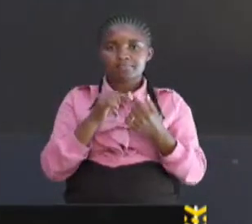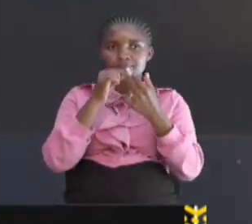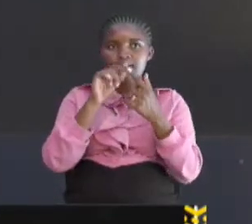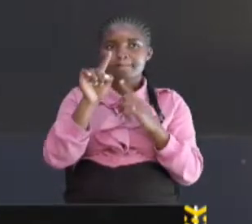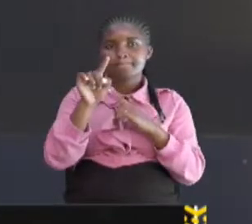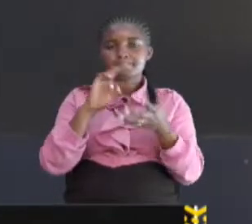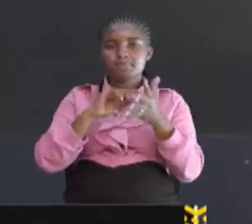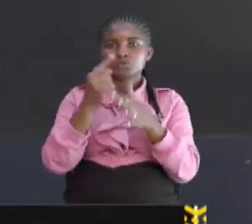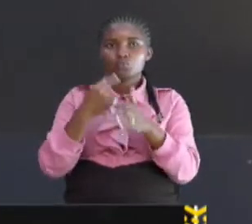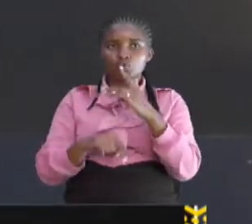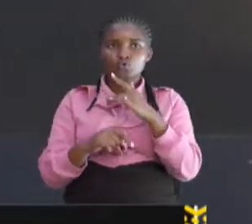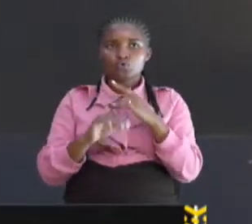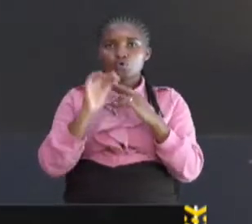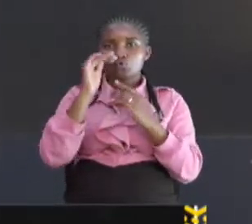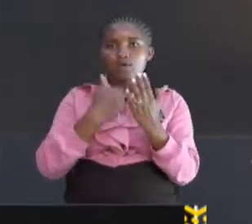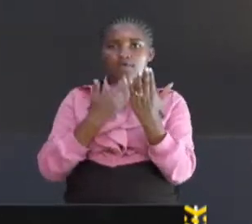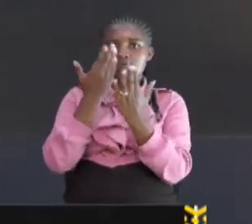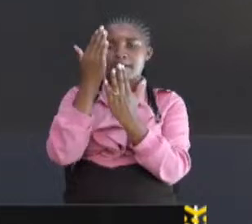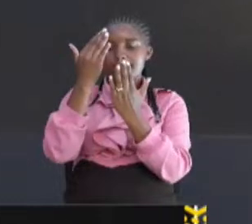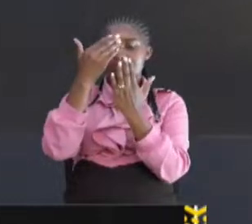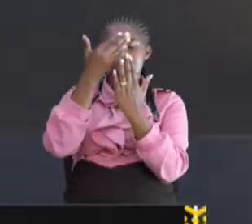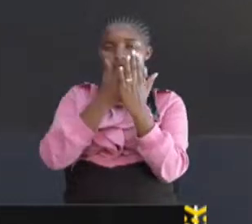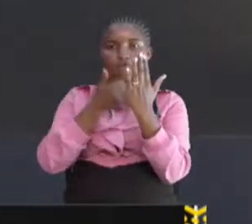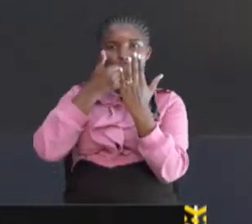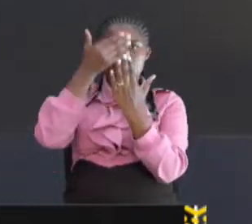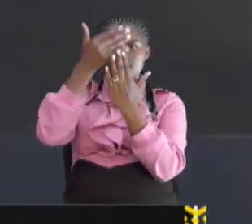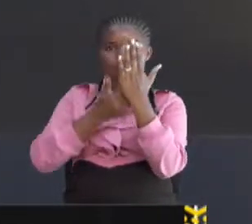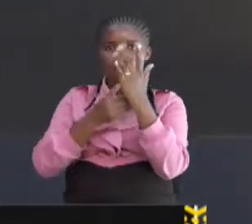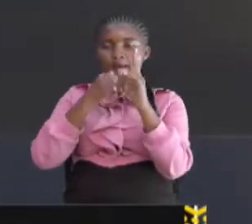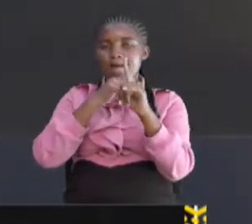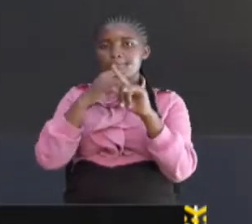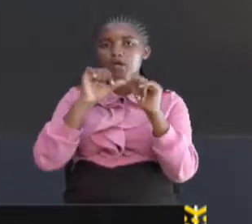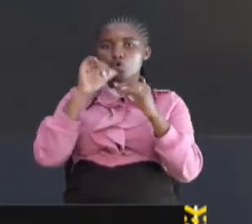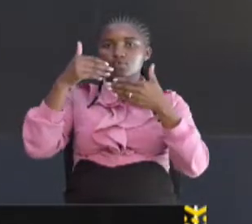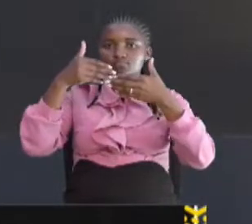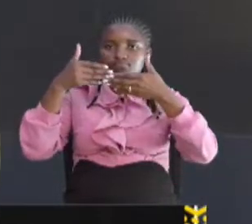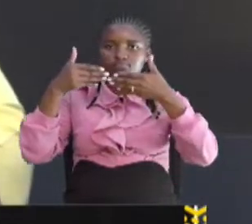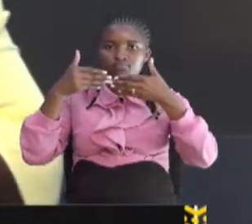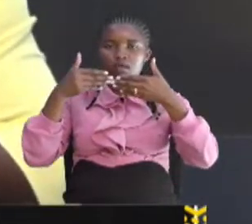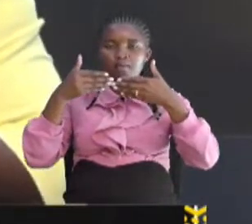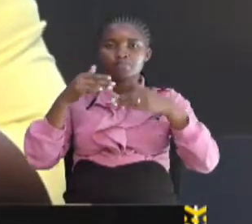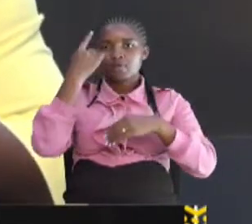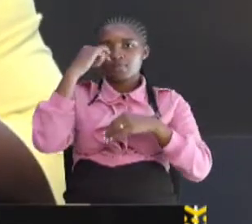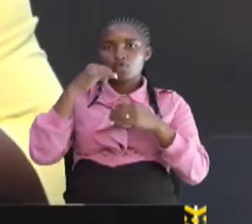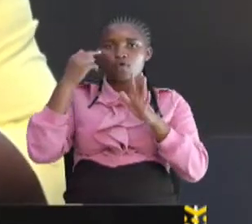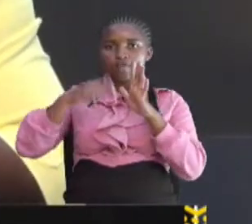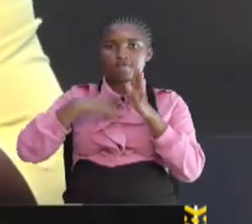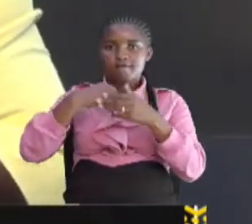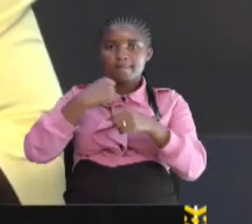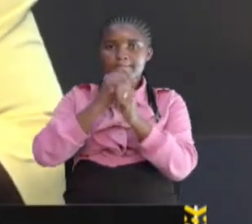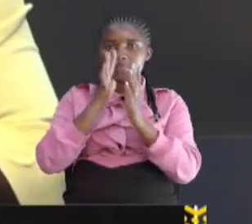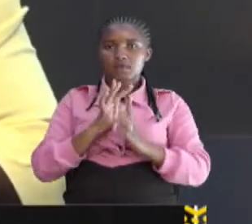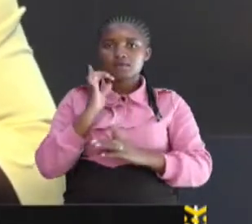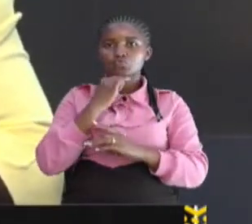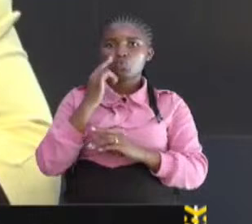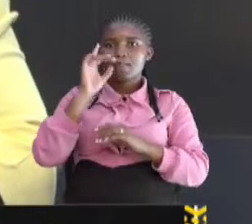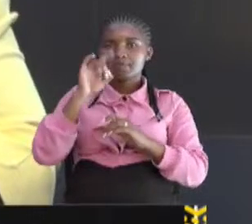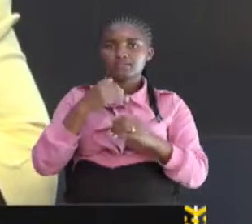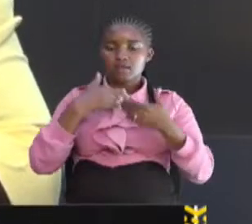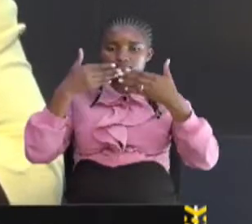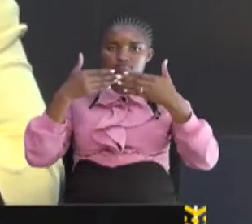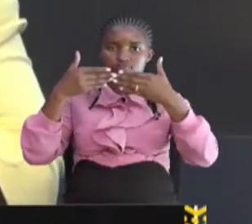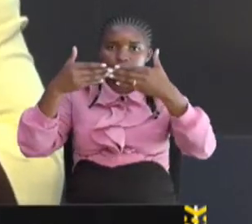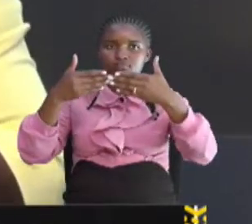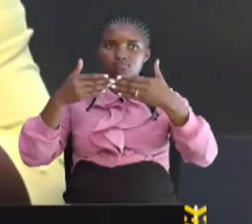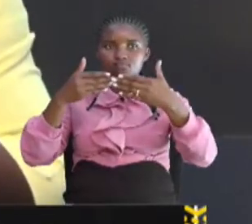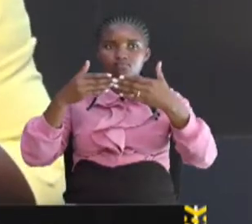term, you shoot portraits and not landscape. Now, for filmmakers who already, you have to shoot landscape. It